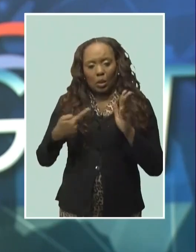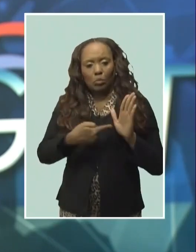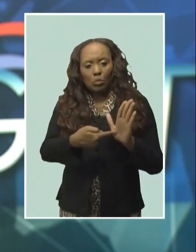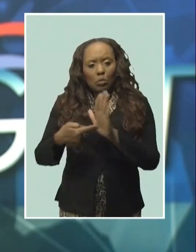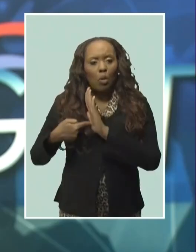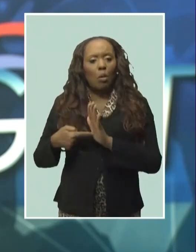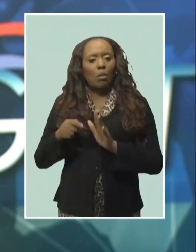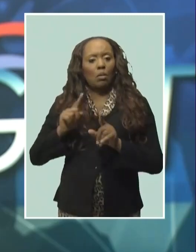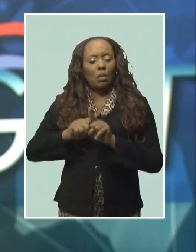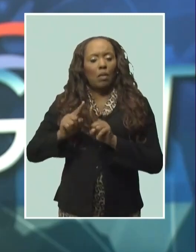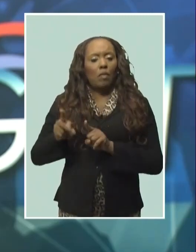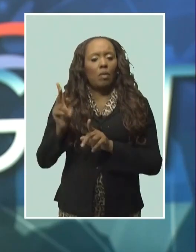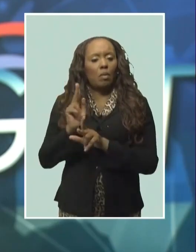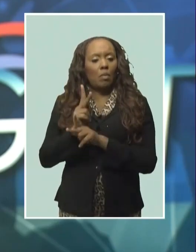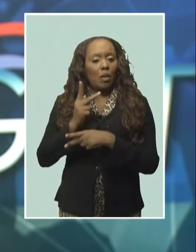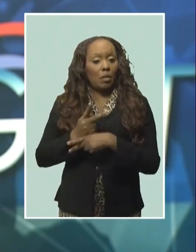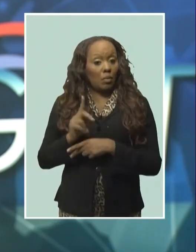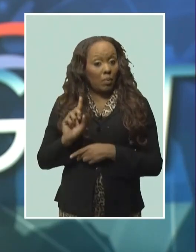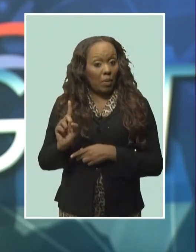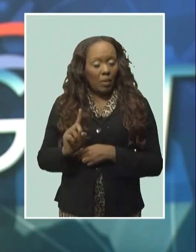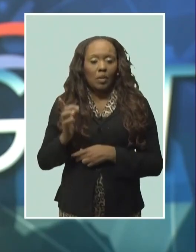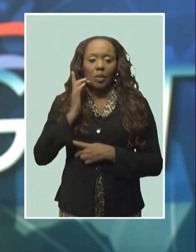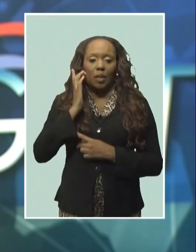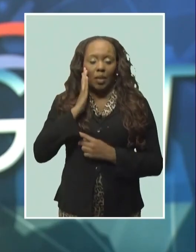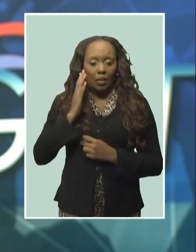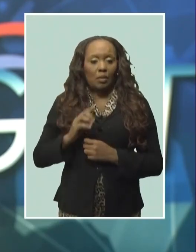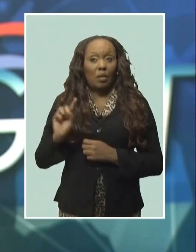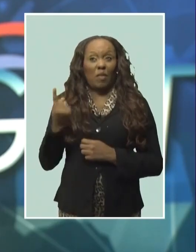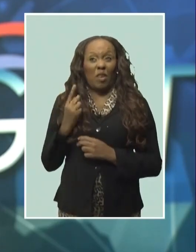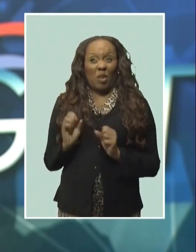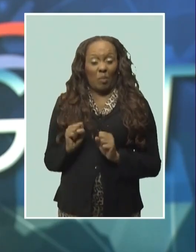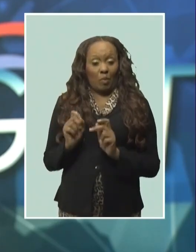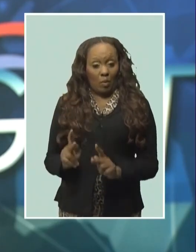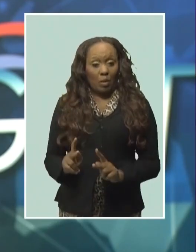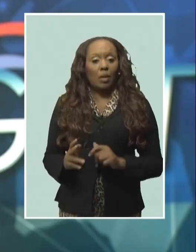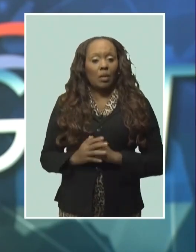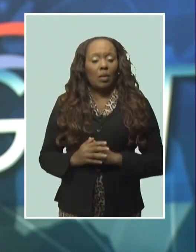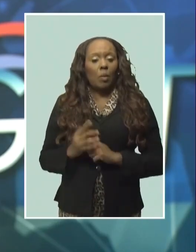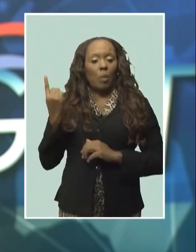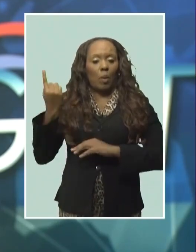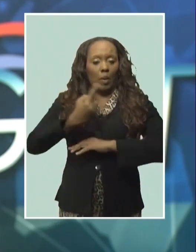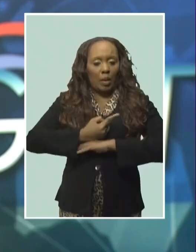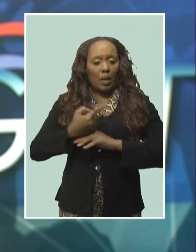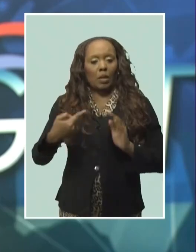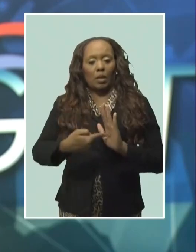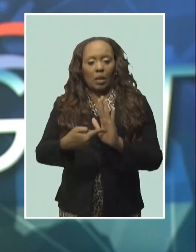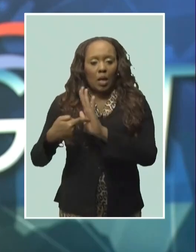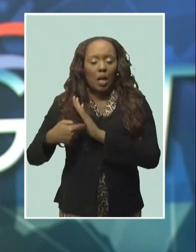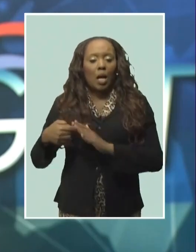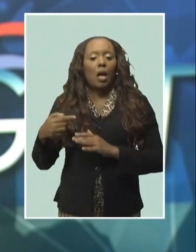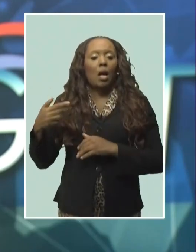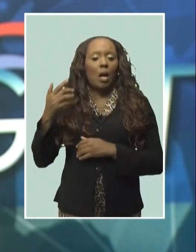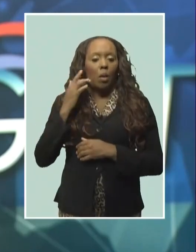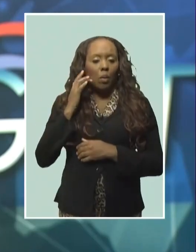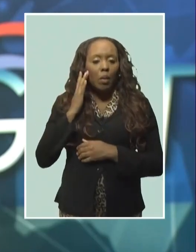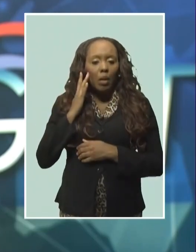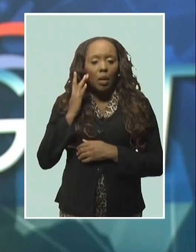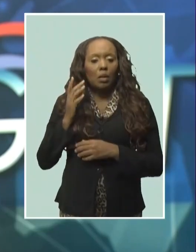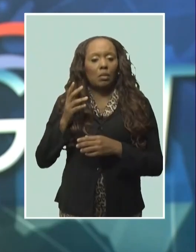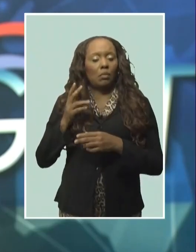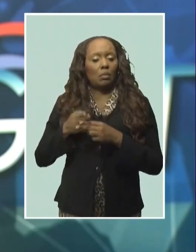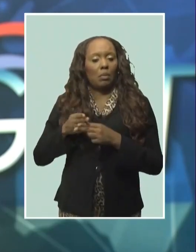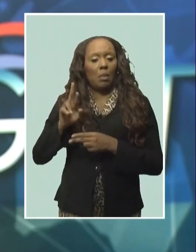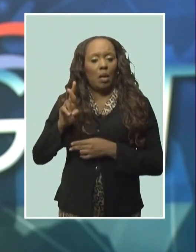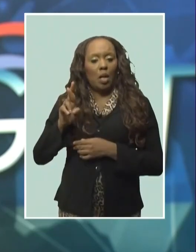various hotels. The first opportunity was a day-long exposition at the Ross Trevor Hotel, where both locals and visitors got to see